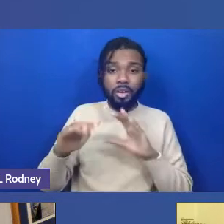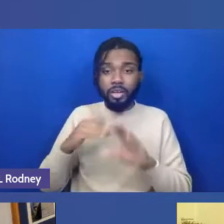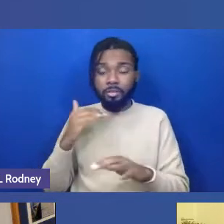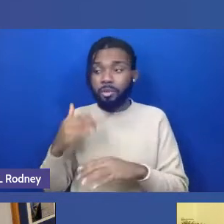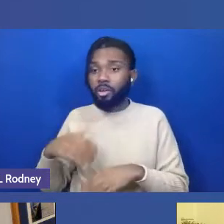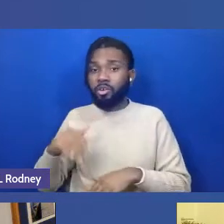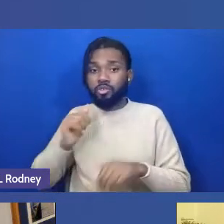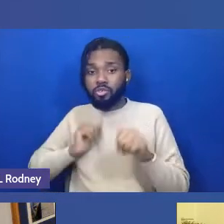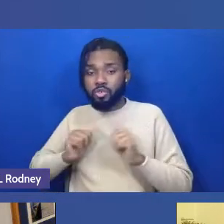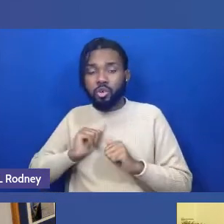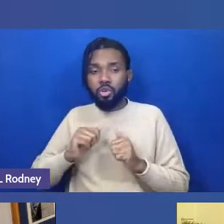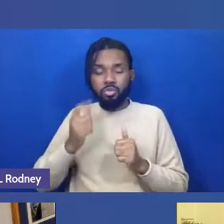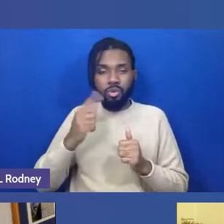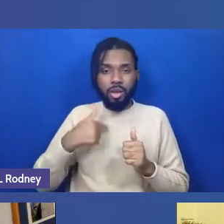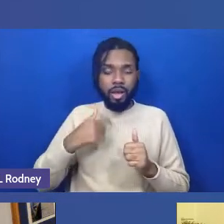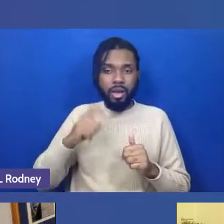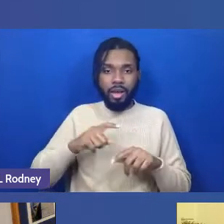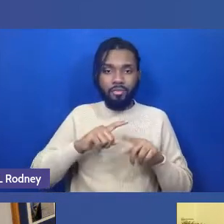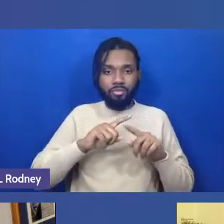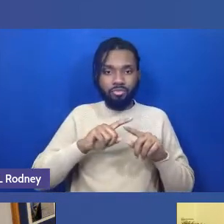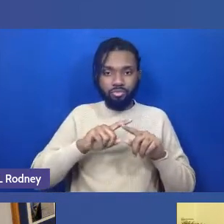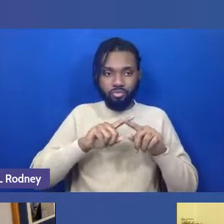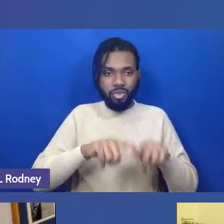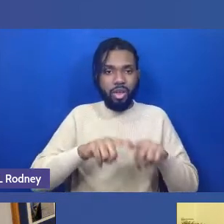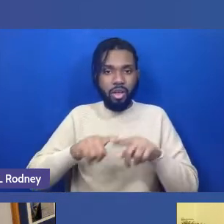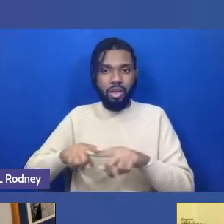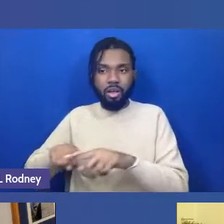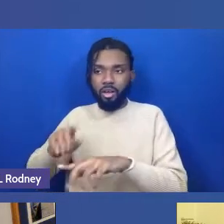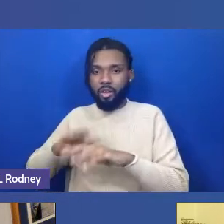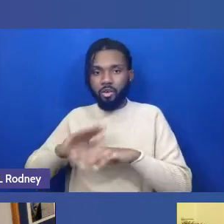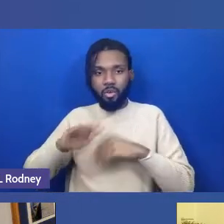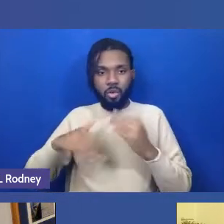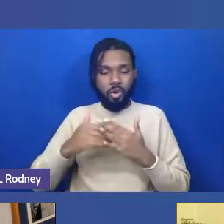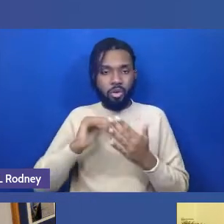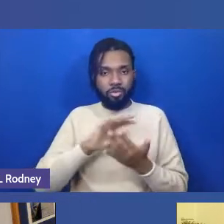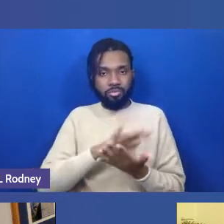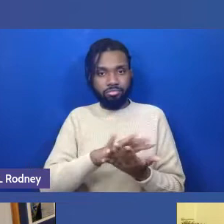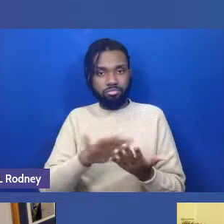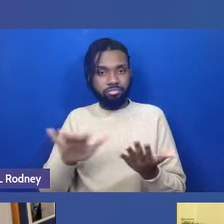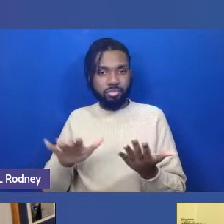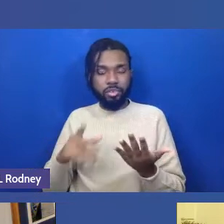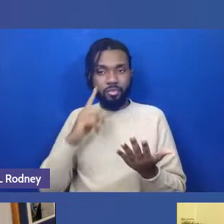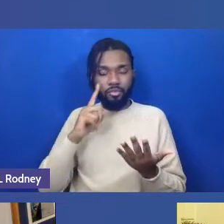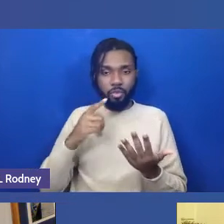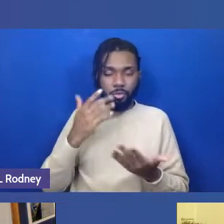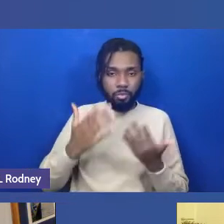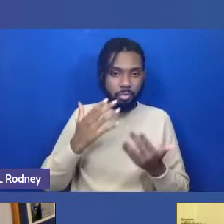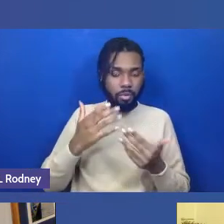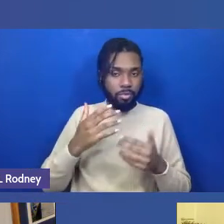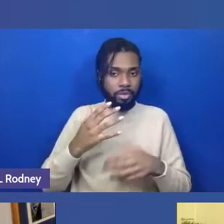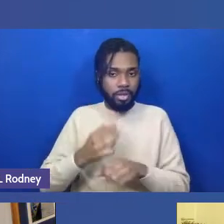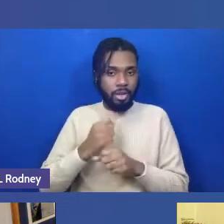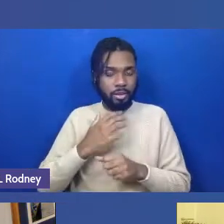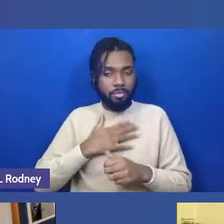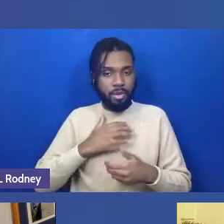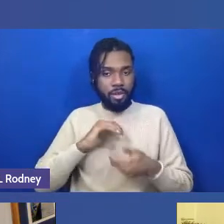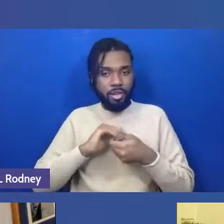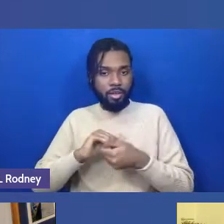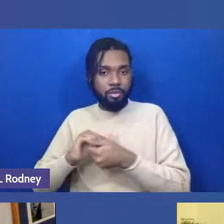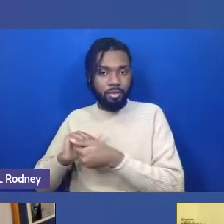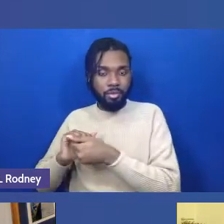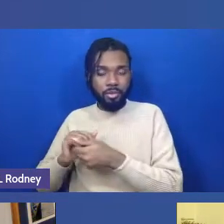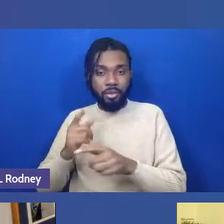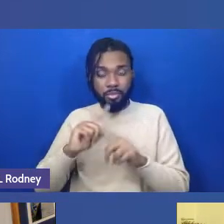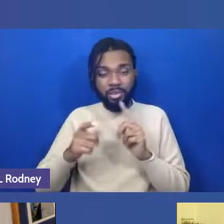on all those things to really fill my hopper of potential collaboration full up so that there's lots to choose